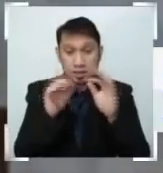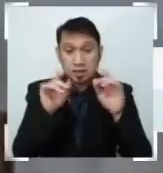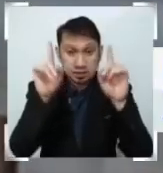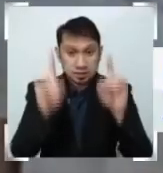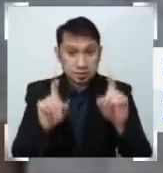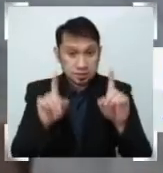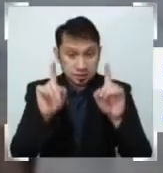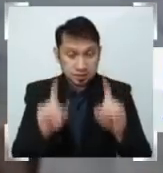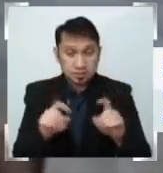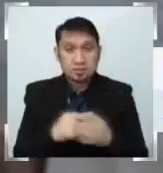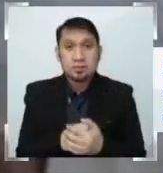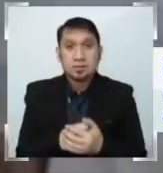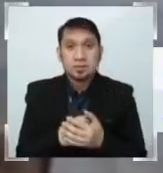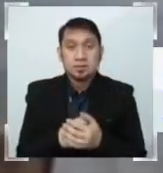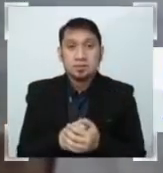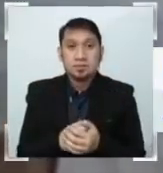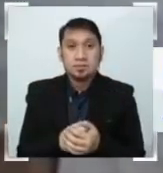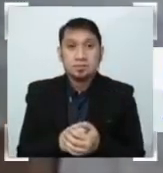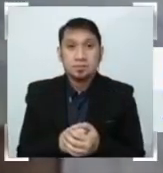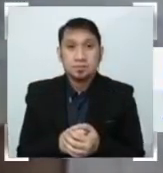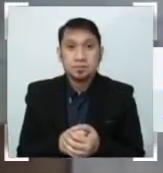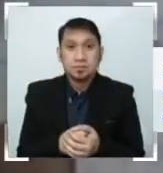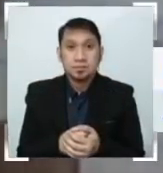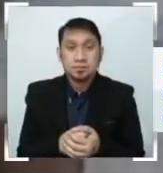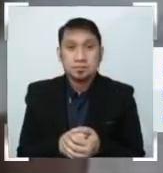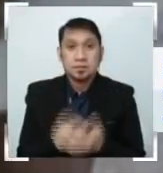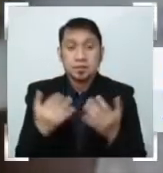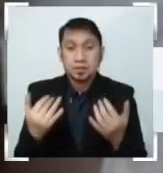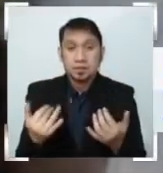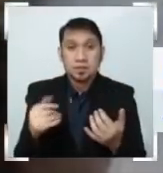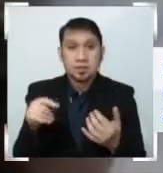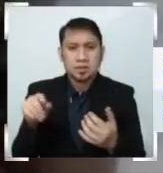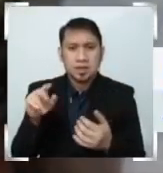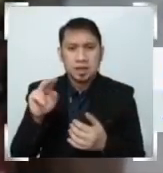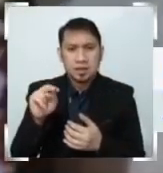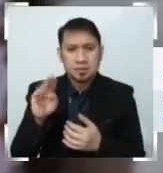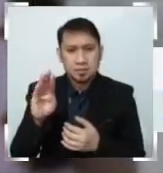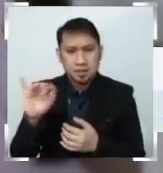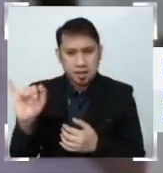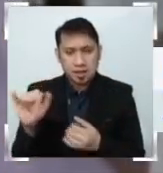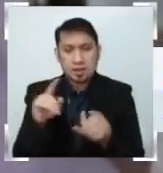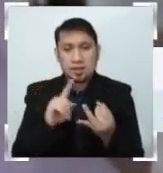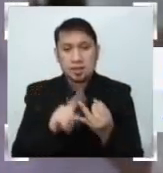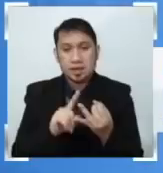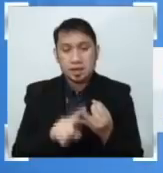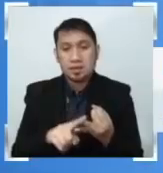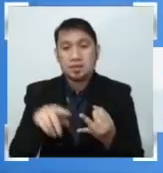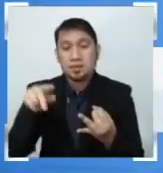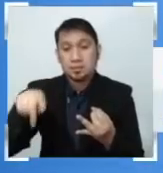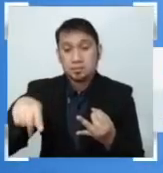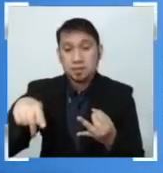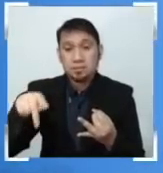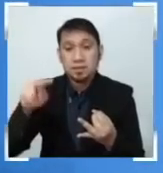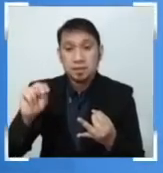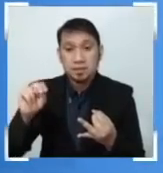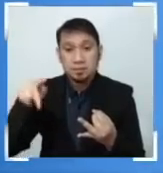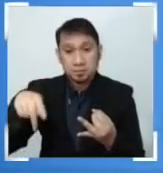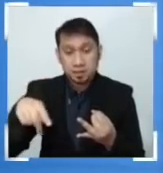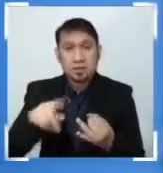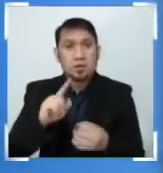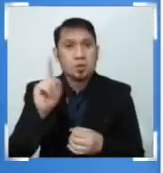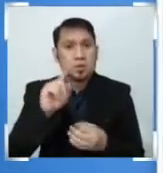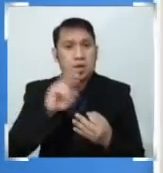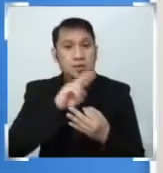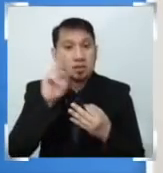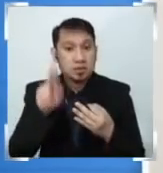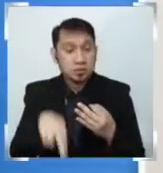sa Philippine Drug Enforcement Agency, National Bureau of Investigation at Philippine National Police. Ang resulta ng drug test